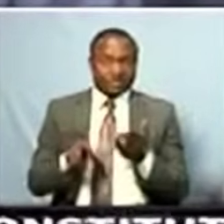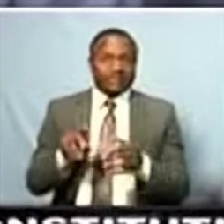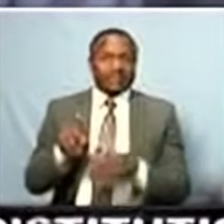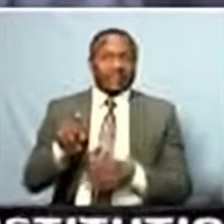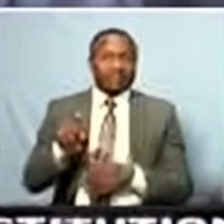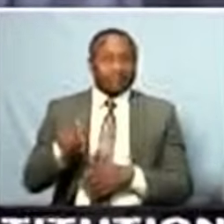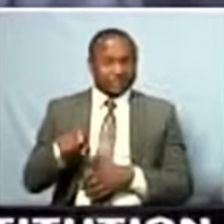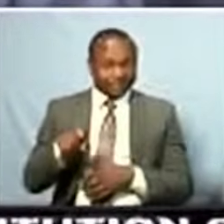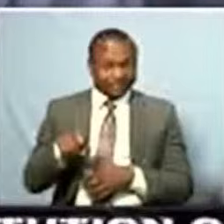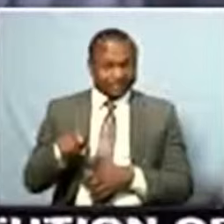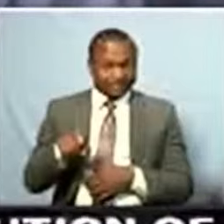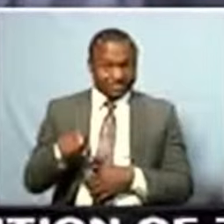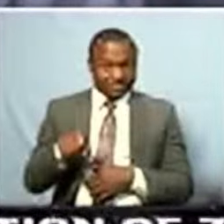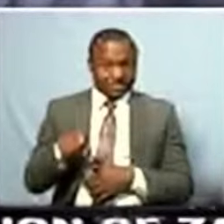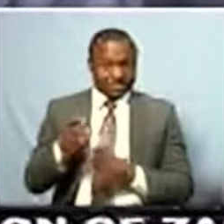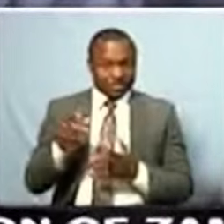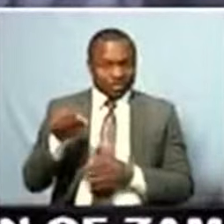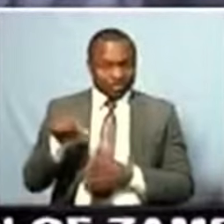We have